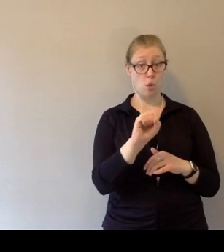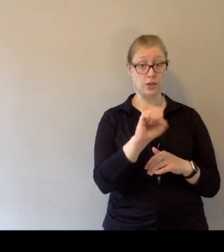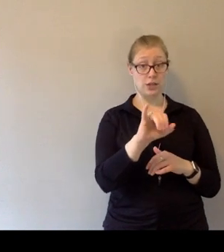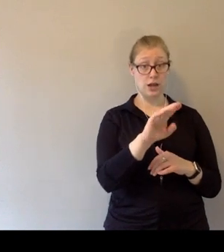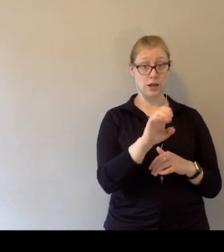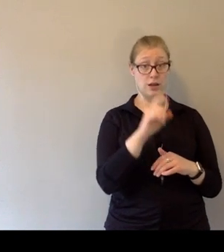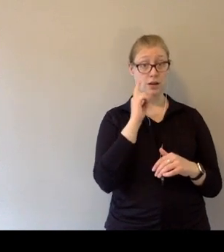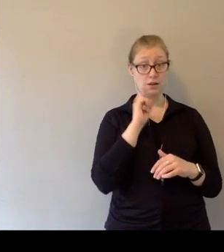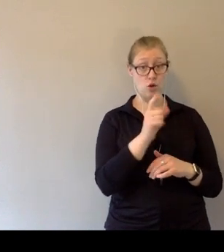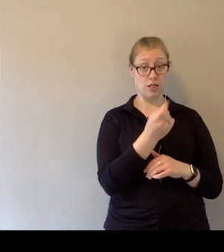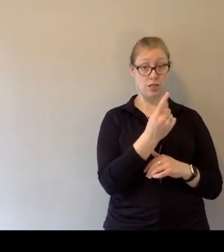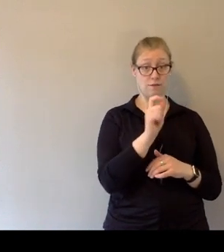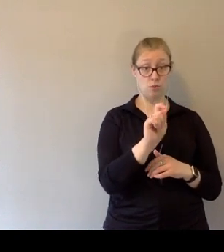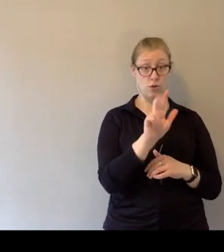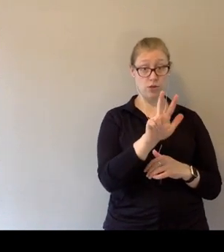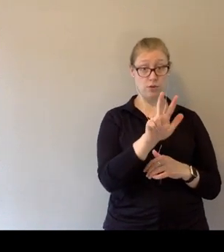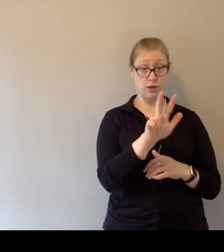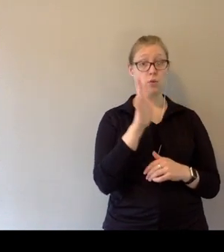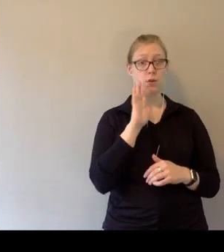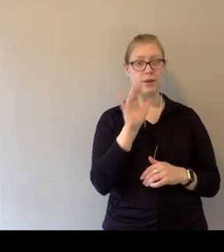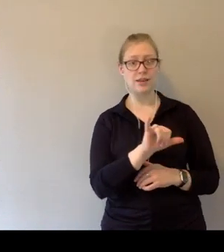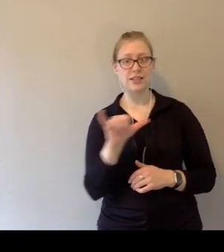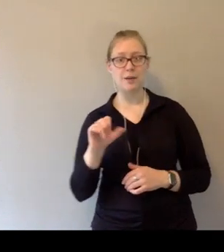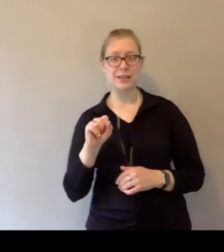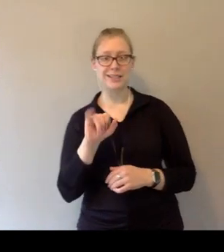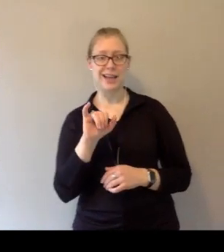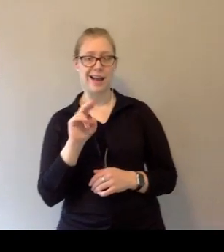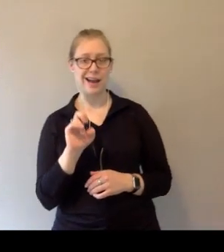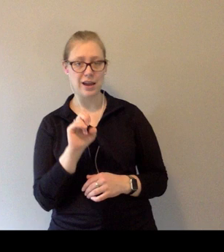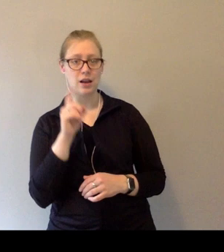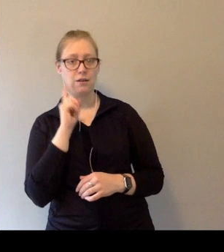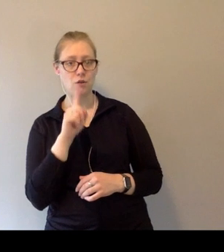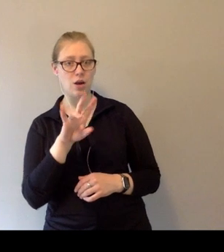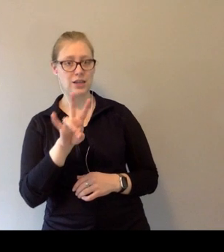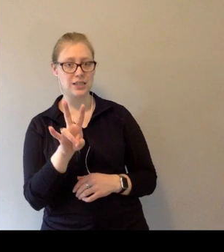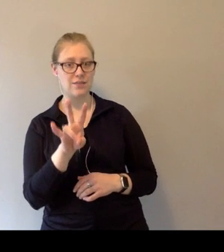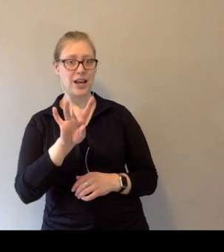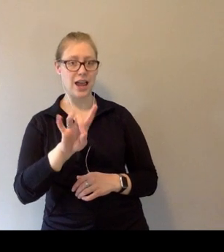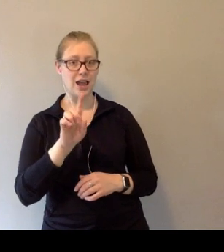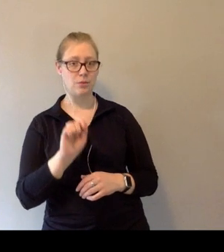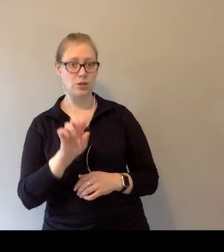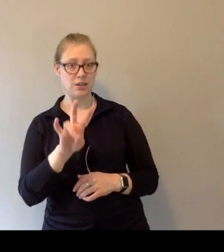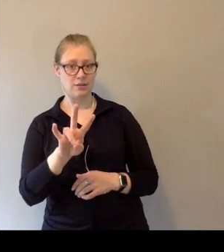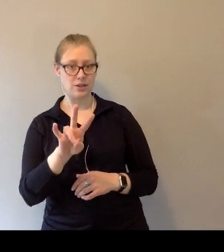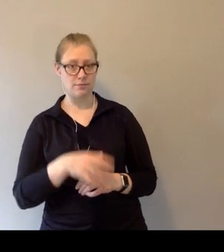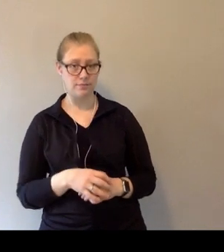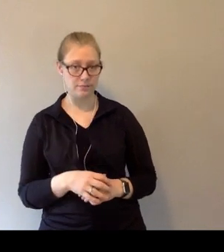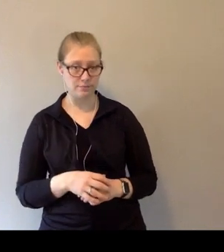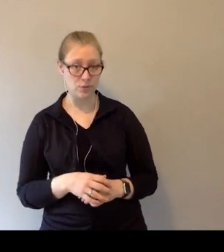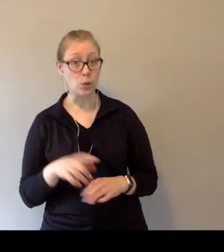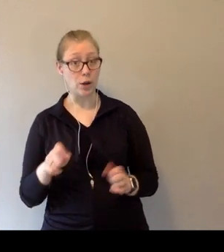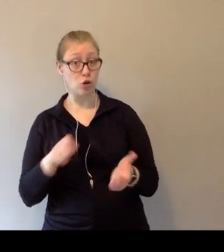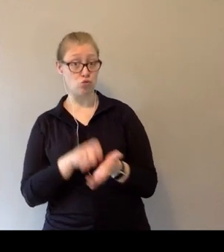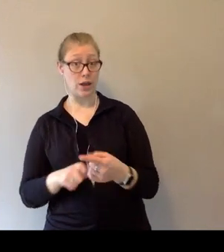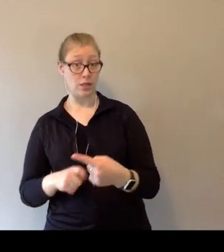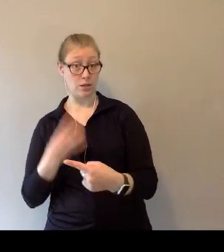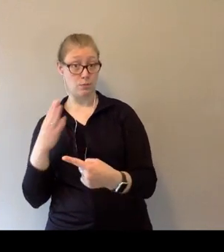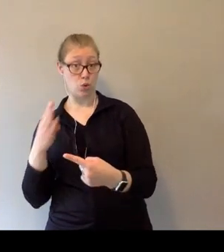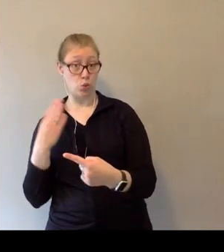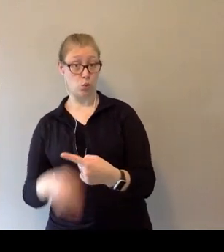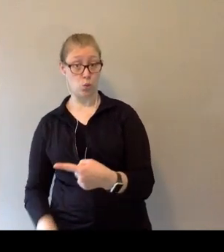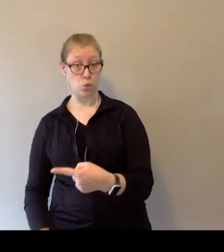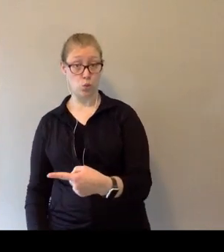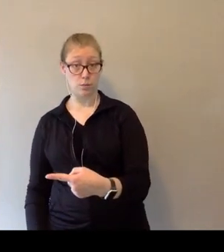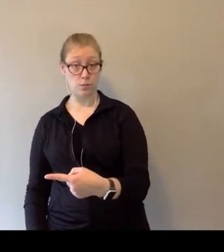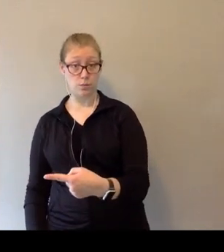is going to be the same as the sine of this angle. So I could write the sine of 78.7 is